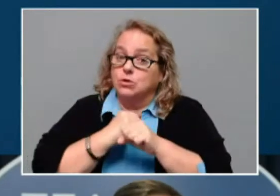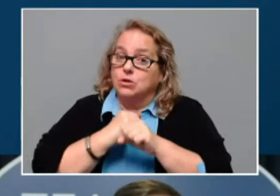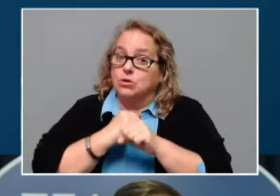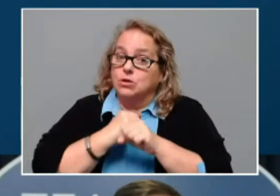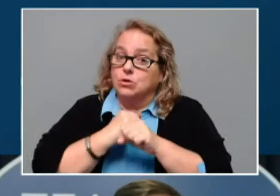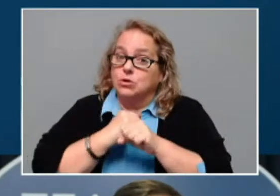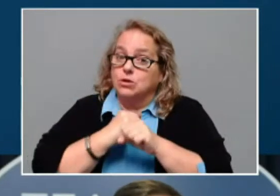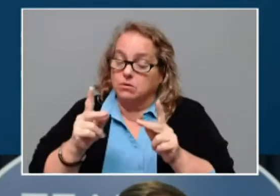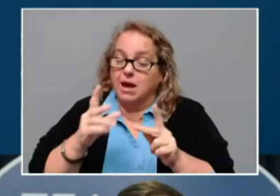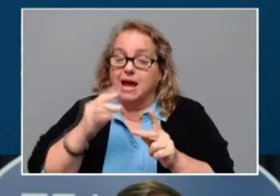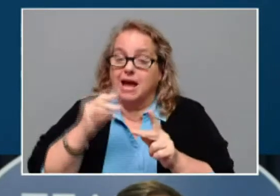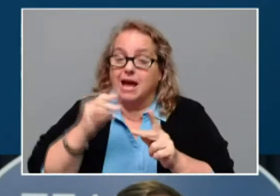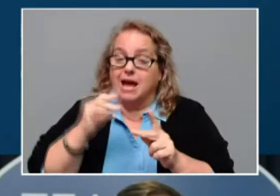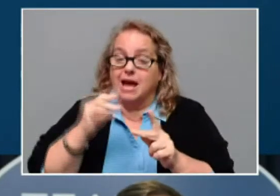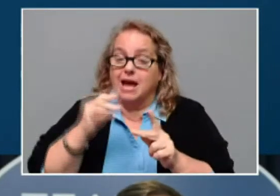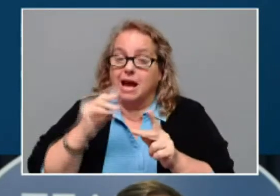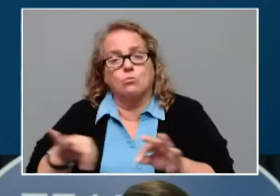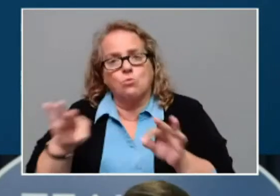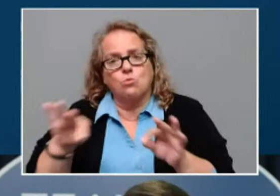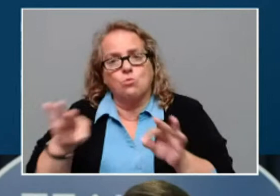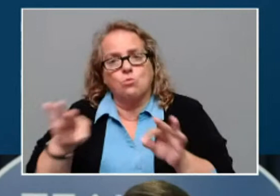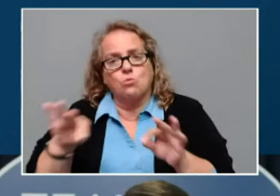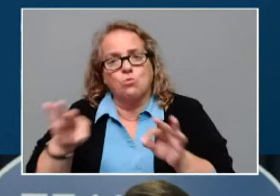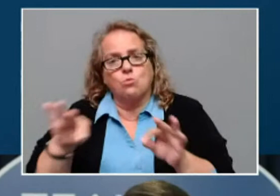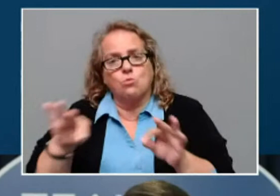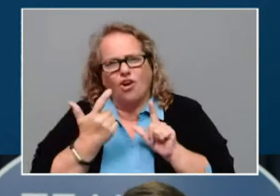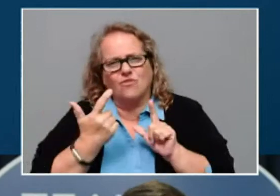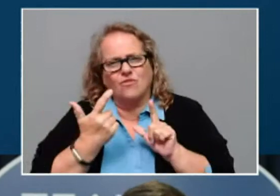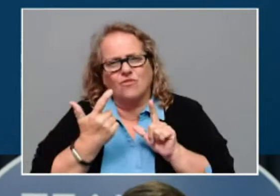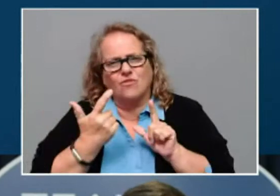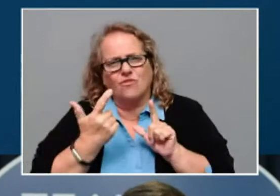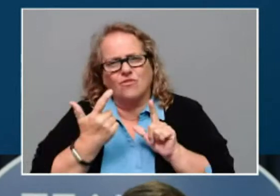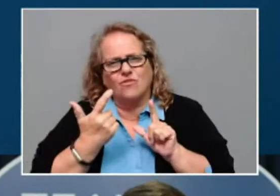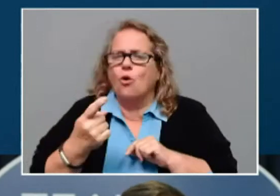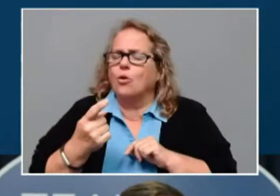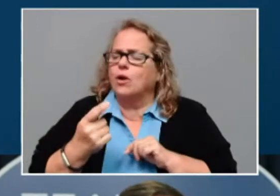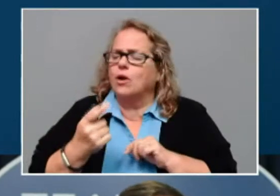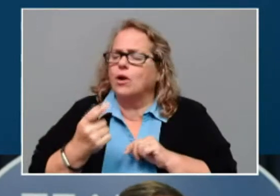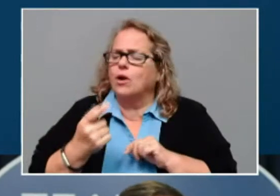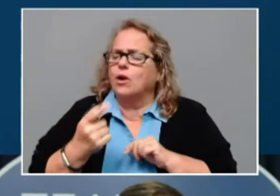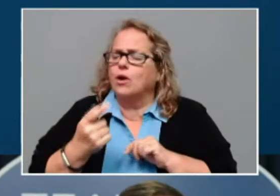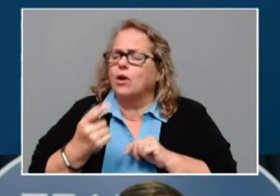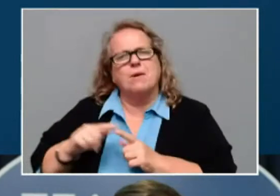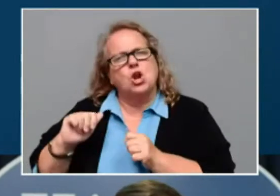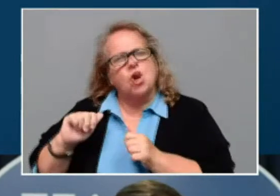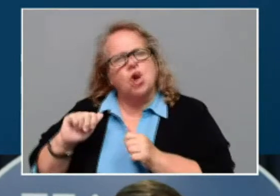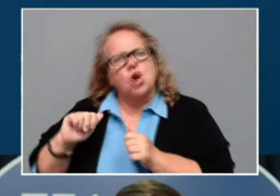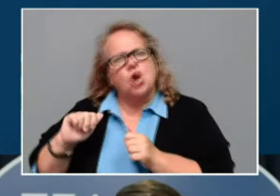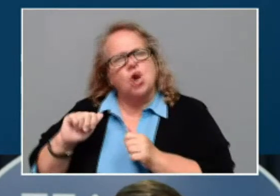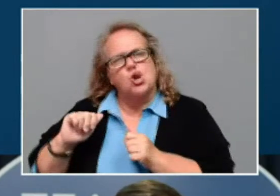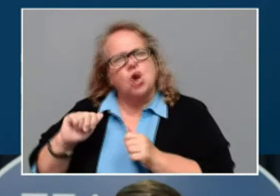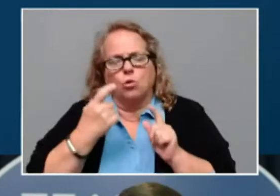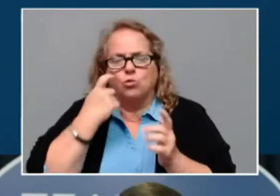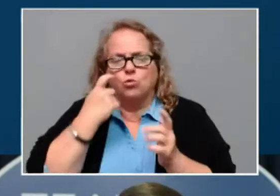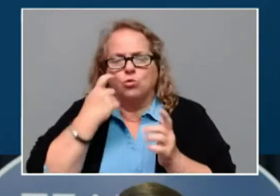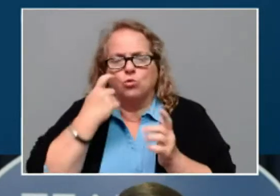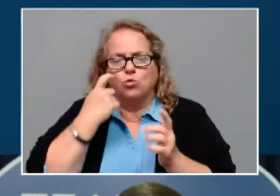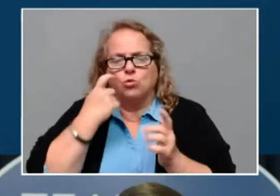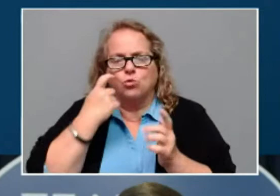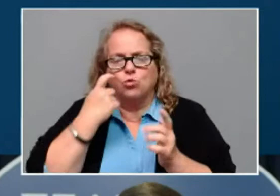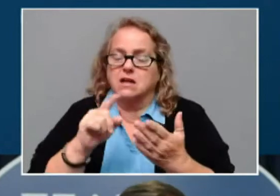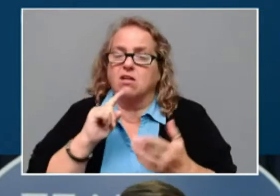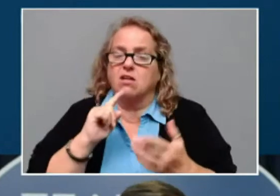that all of us, not just the vast majority of us, recognize the severity of this pandemic,